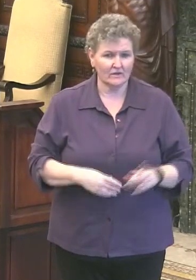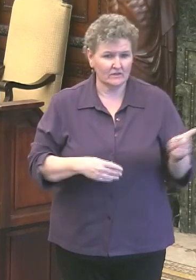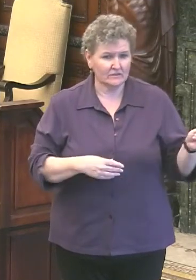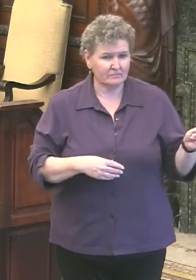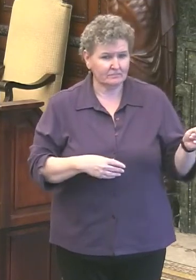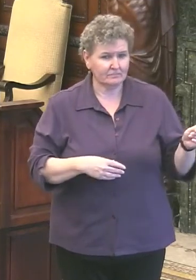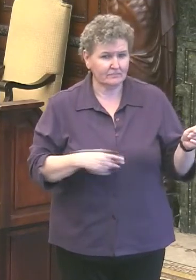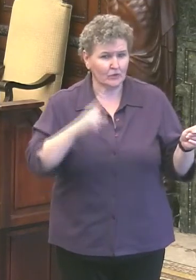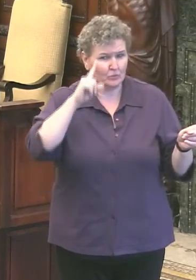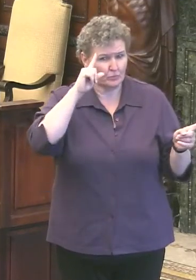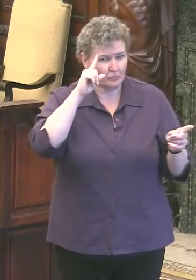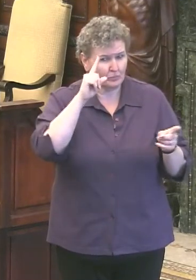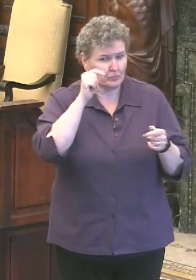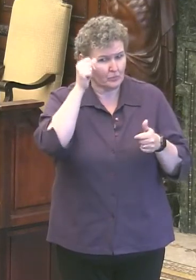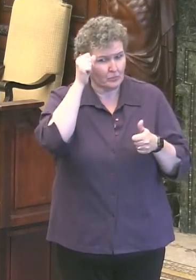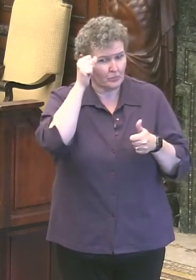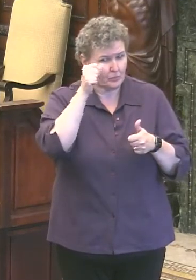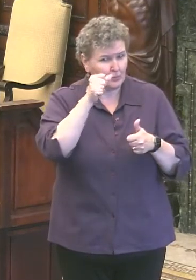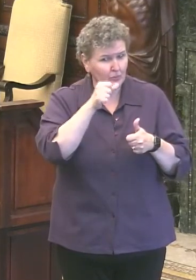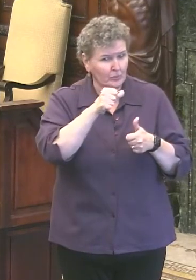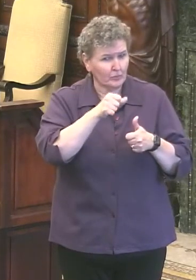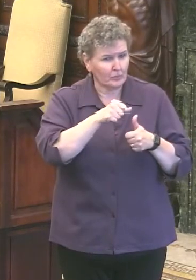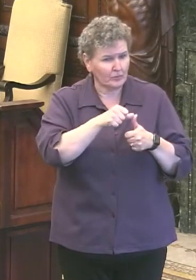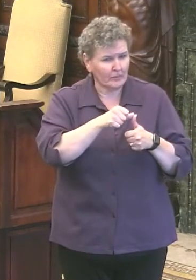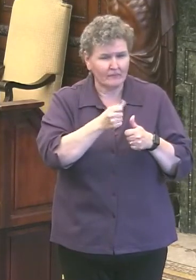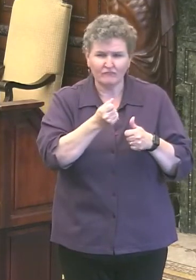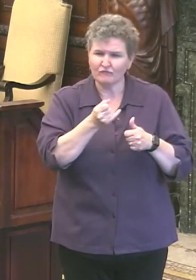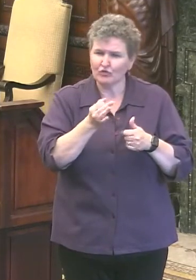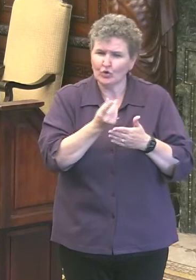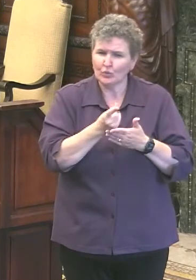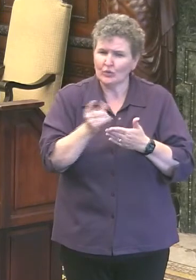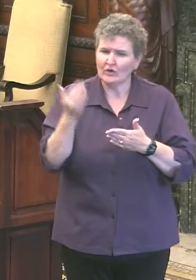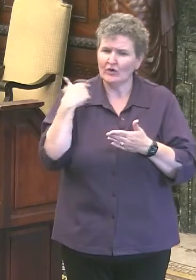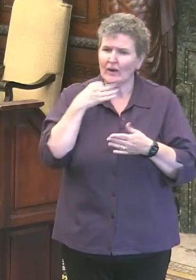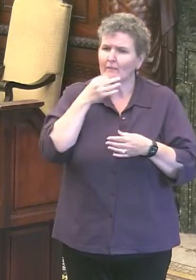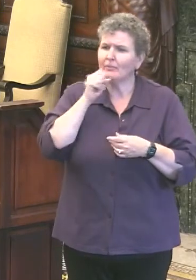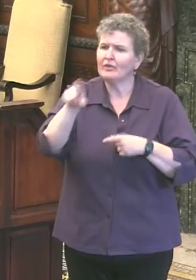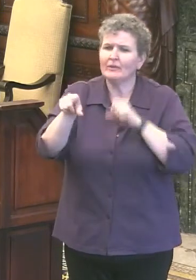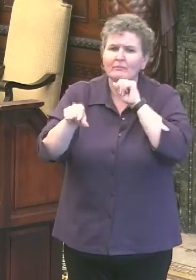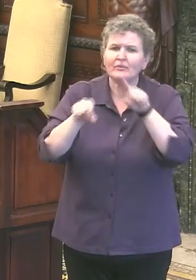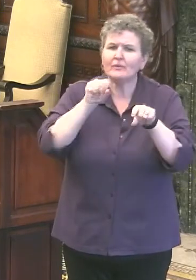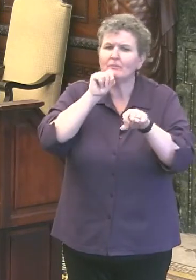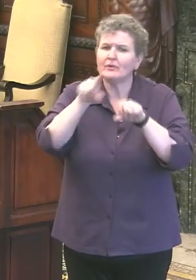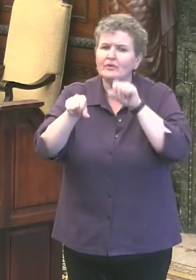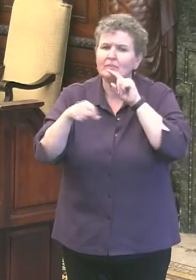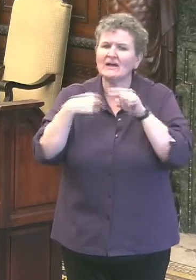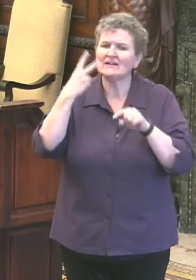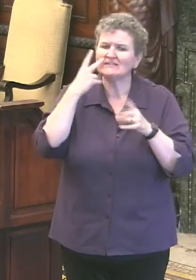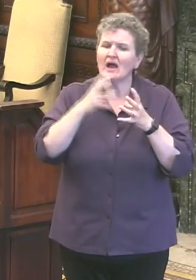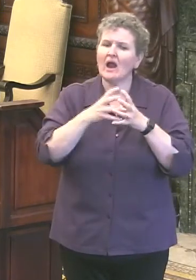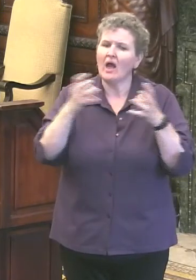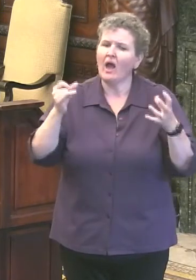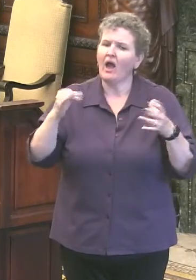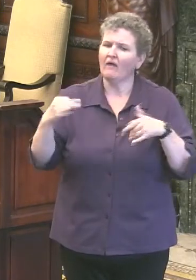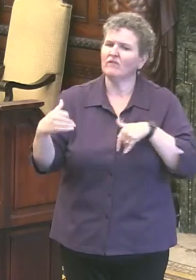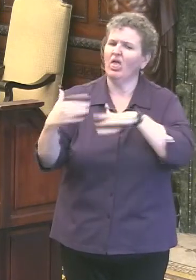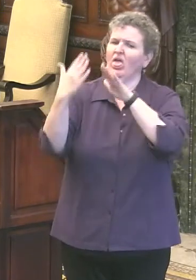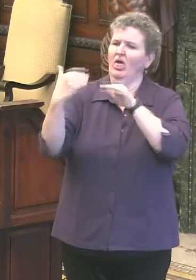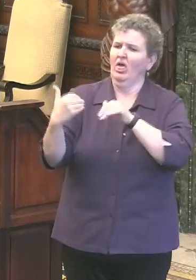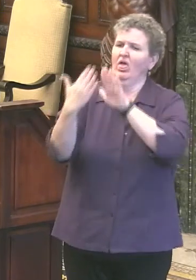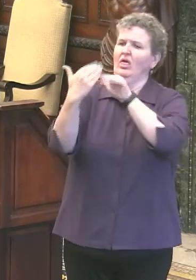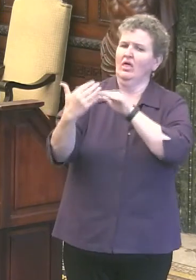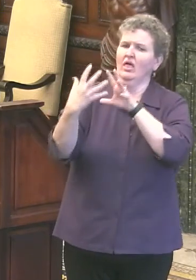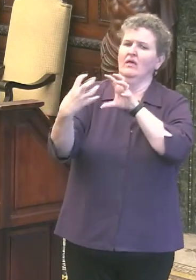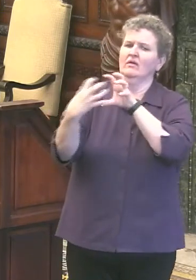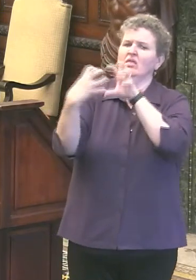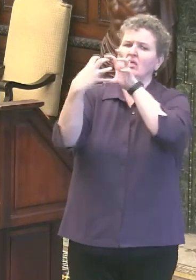incident at DeBruno Brothers a couple of weeks ago with someone spitting. Again, we've been seeing an escalating number of confrontations over health. Obviously,